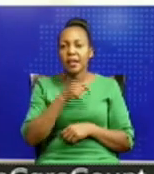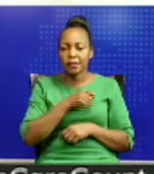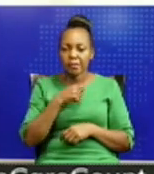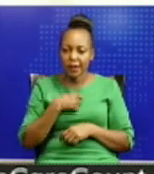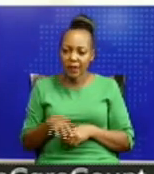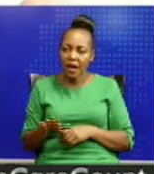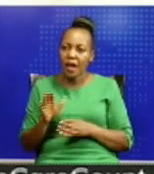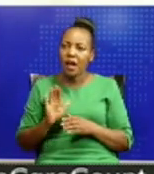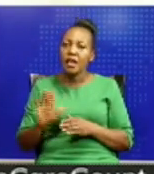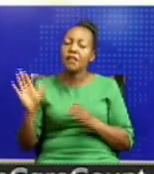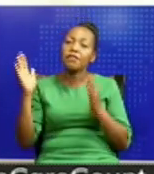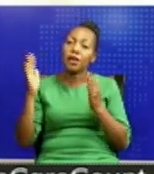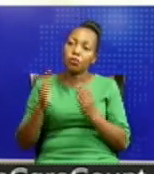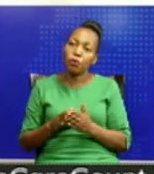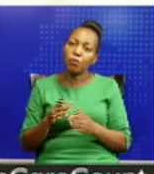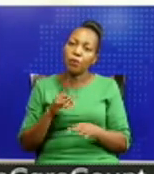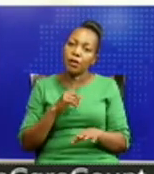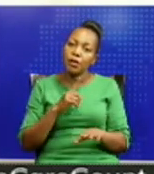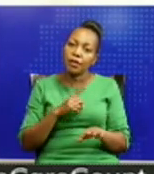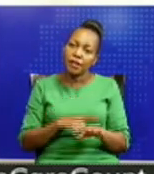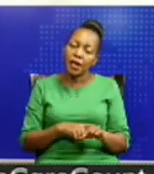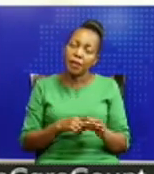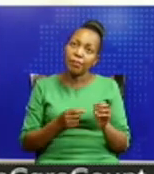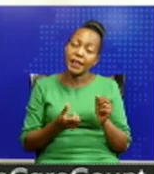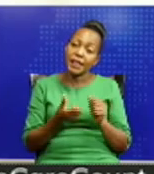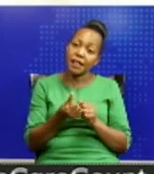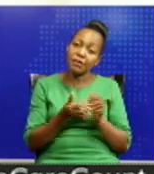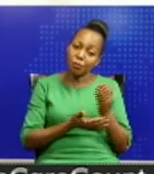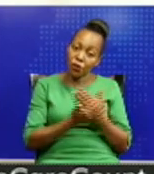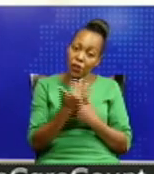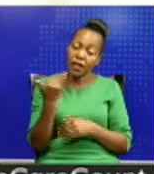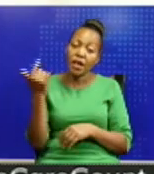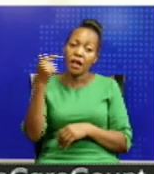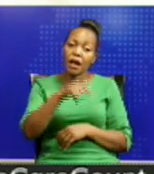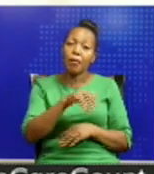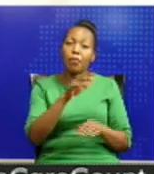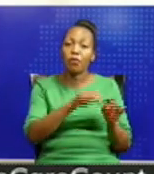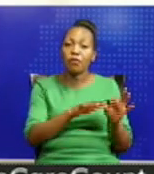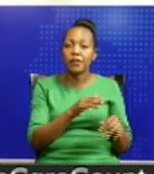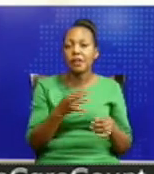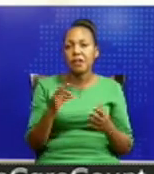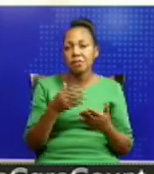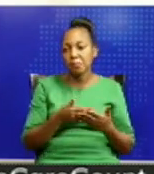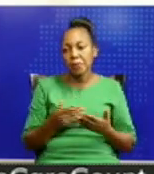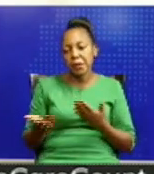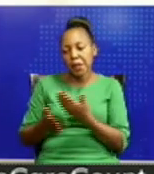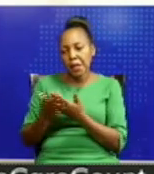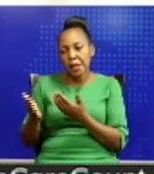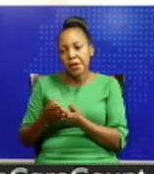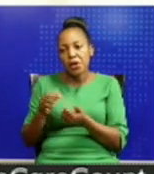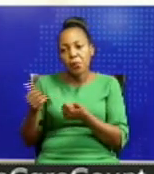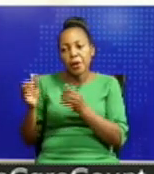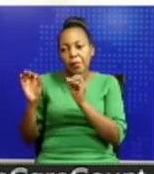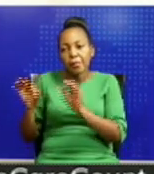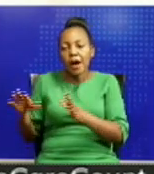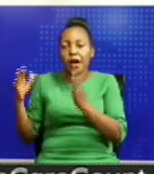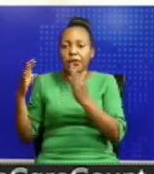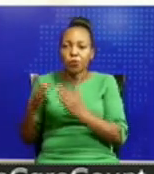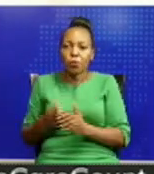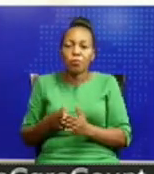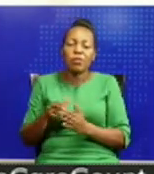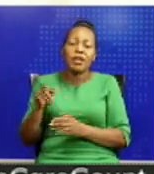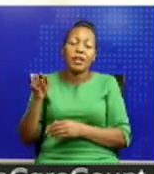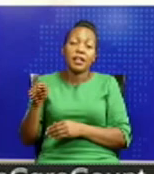who has to leave her home maybe 10 kilometers away to come to office. If her baby is not well catered for, then